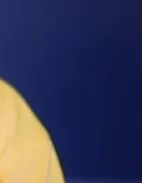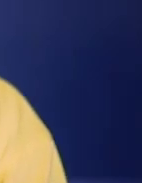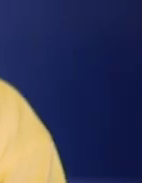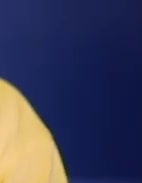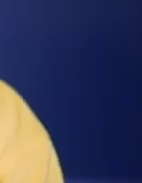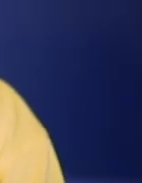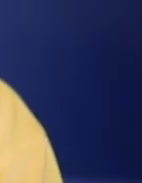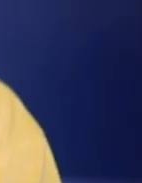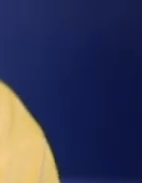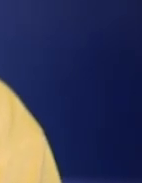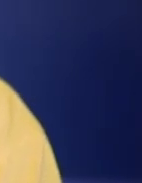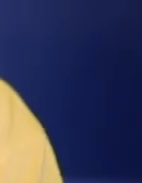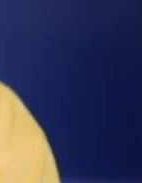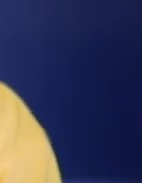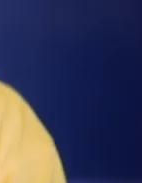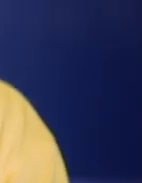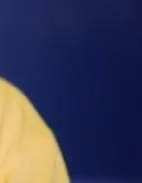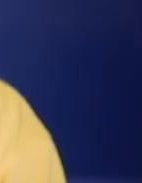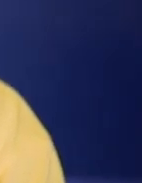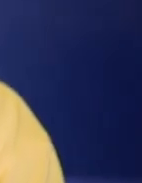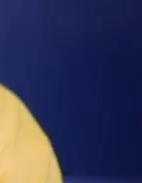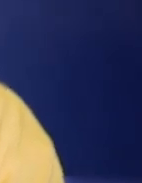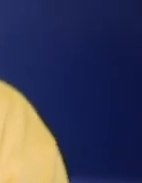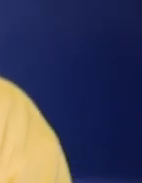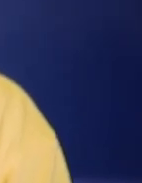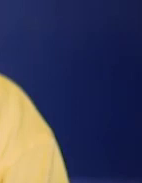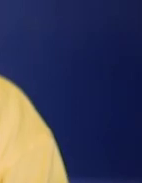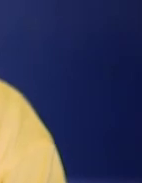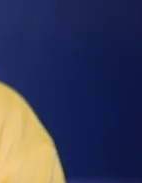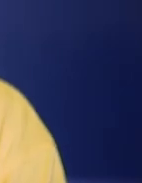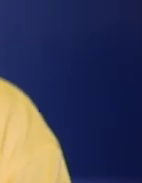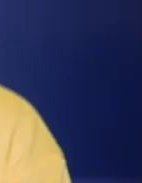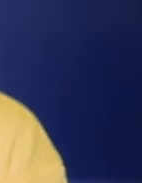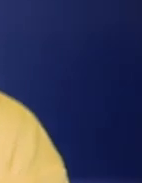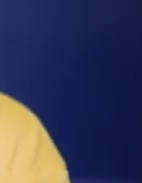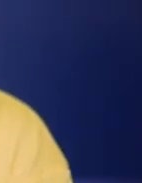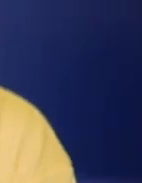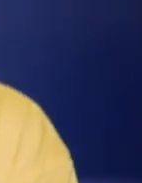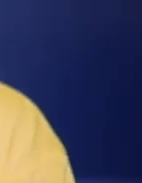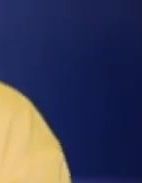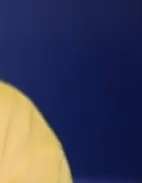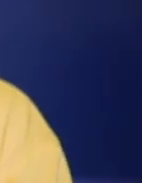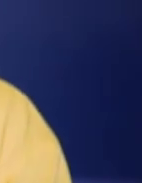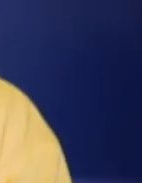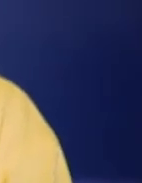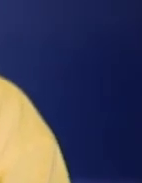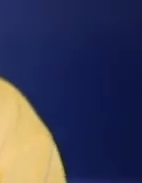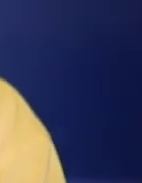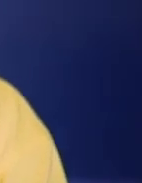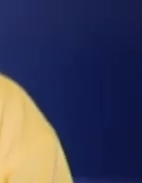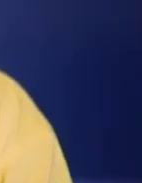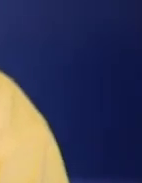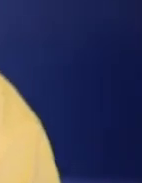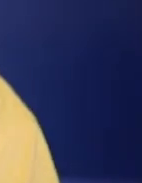consistently to make sure that believers are guided to pray and pray and pray. If you are new to this YouTube